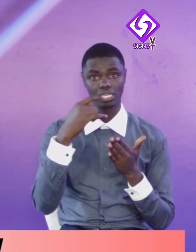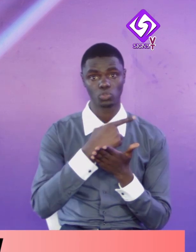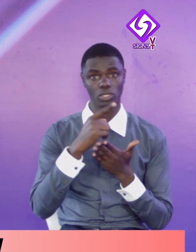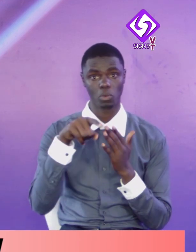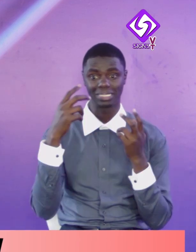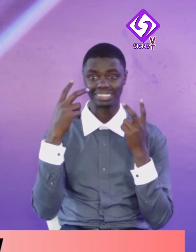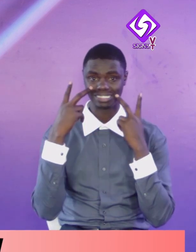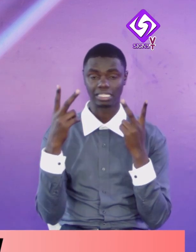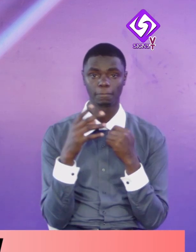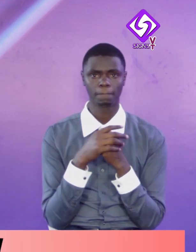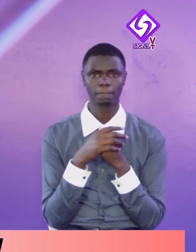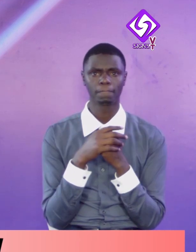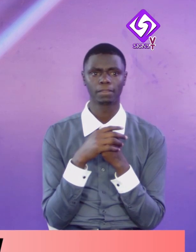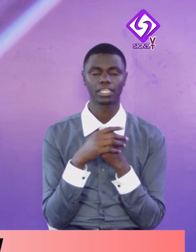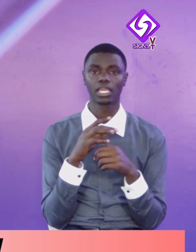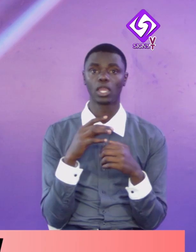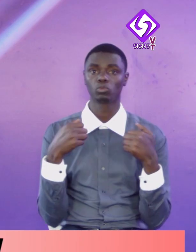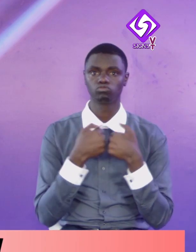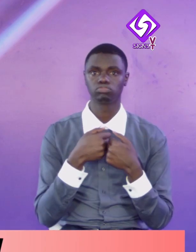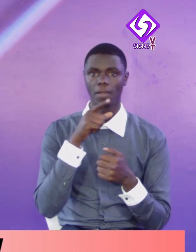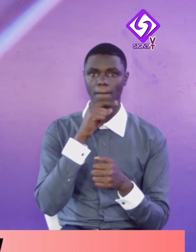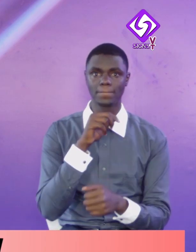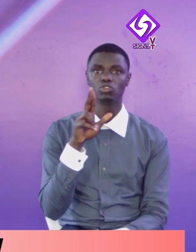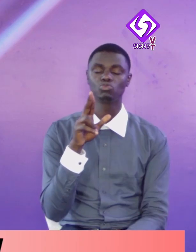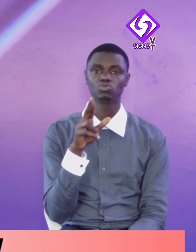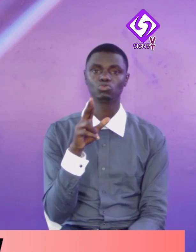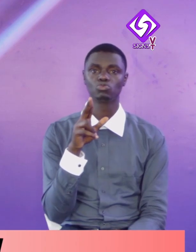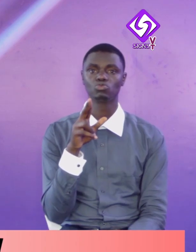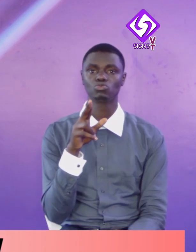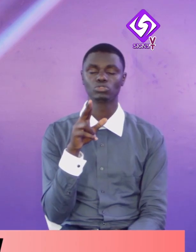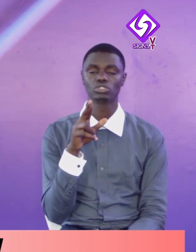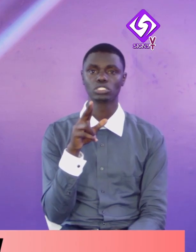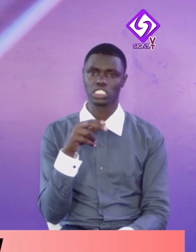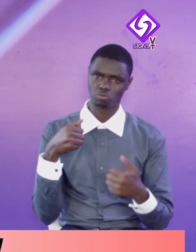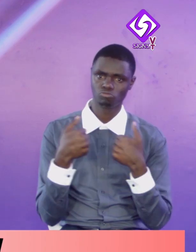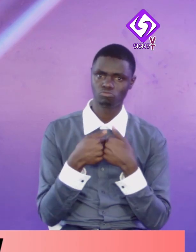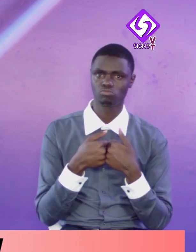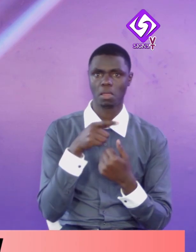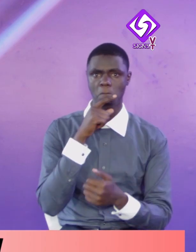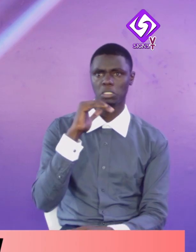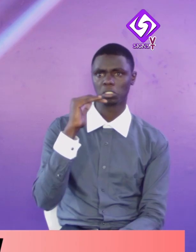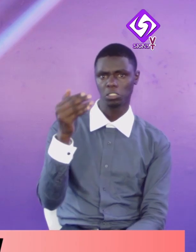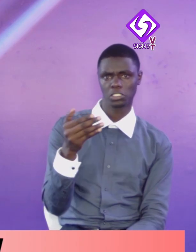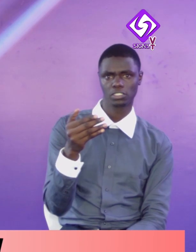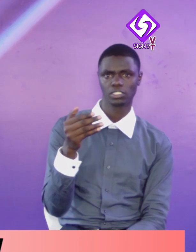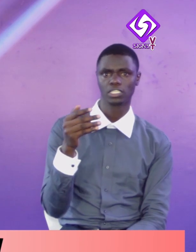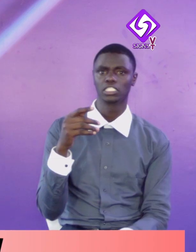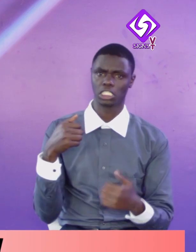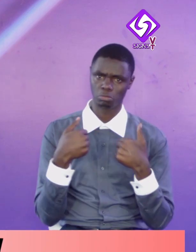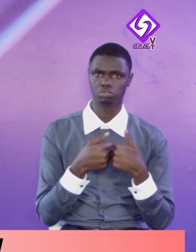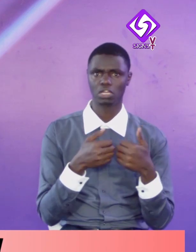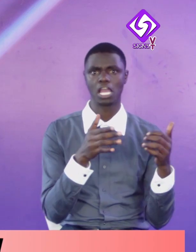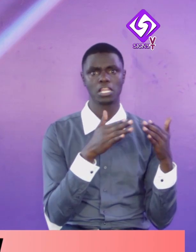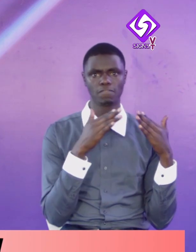see when they are going to face Manchester United. When they are going to face Manchester City, when they are going to face